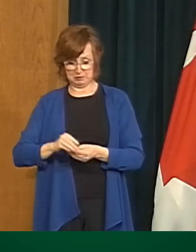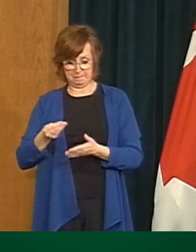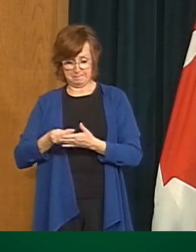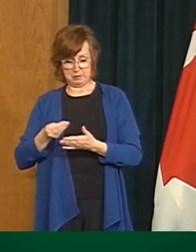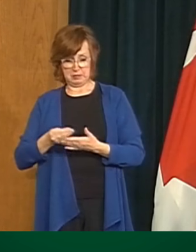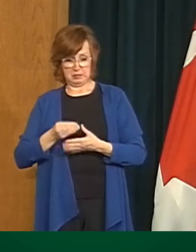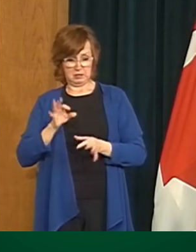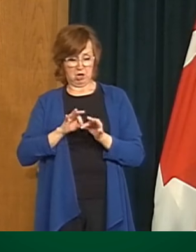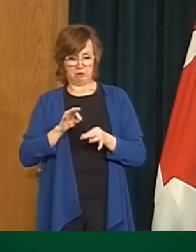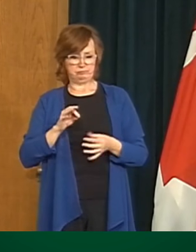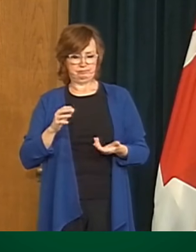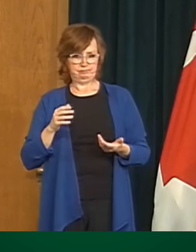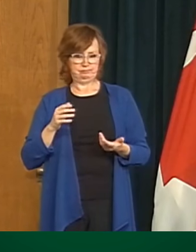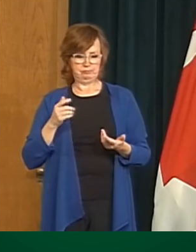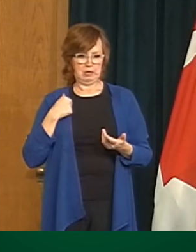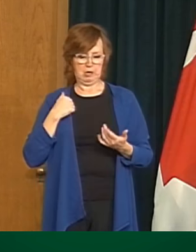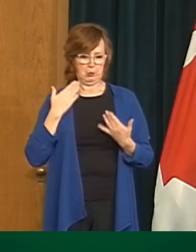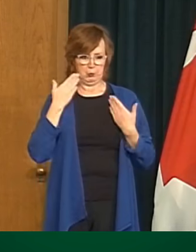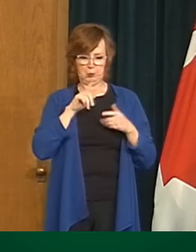northern leaders in